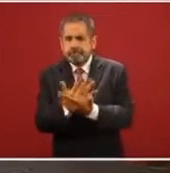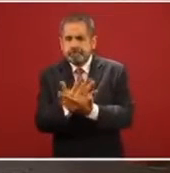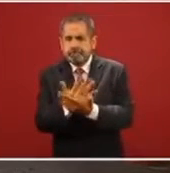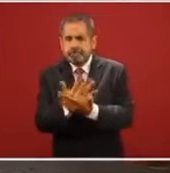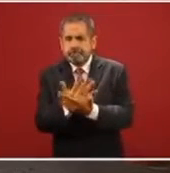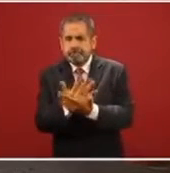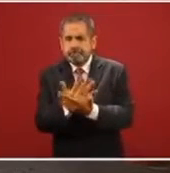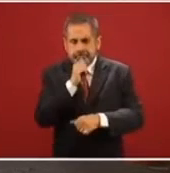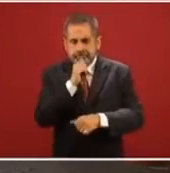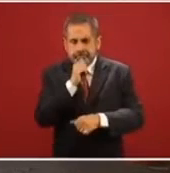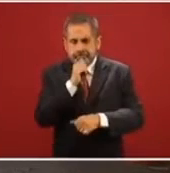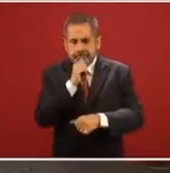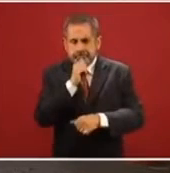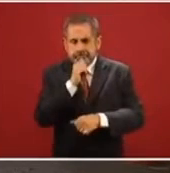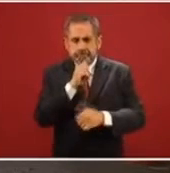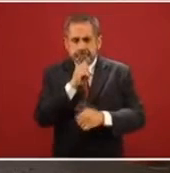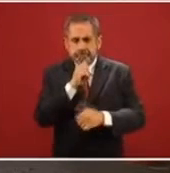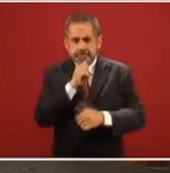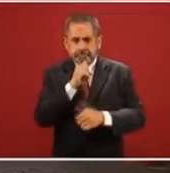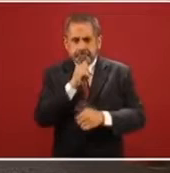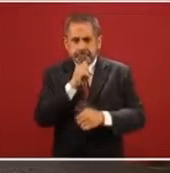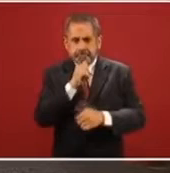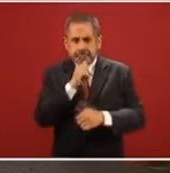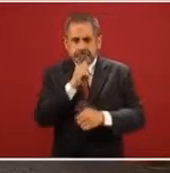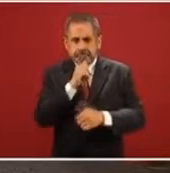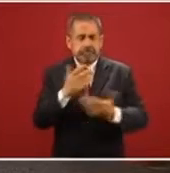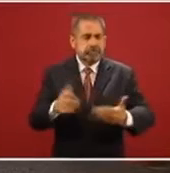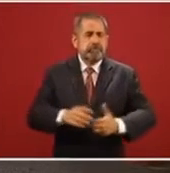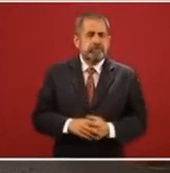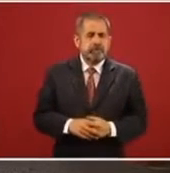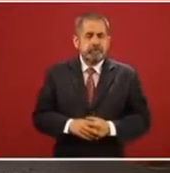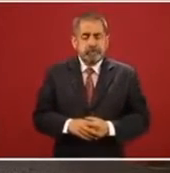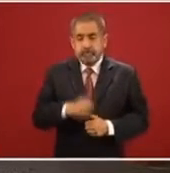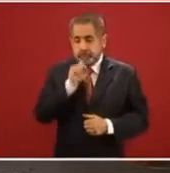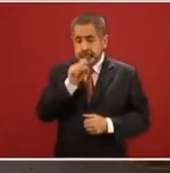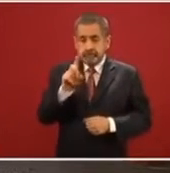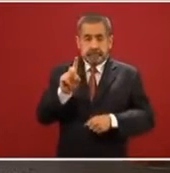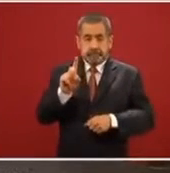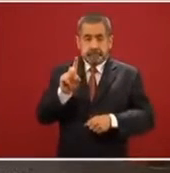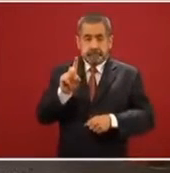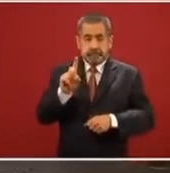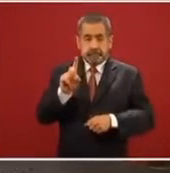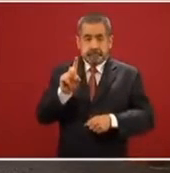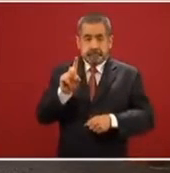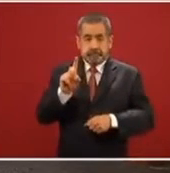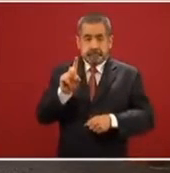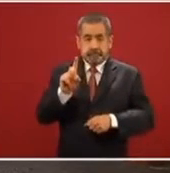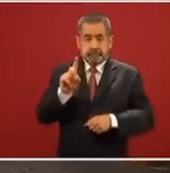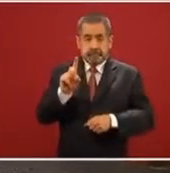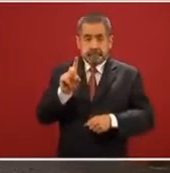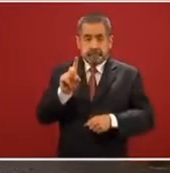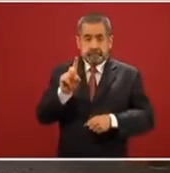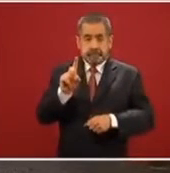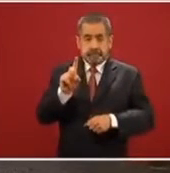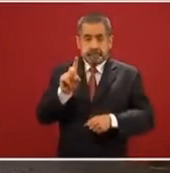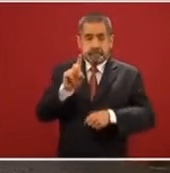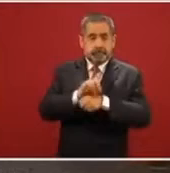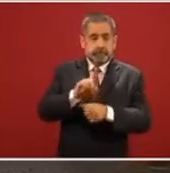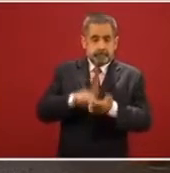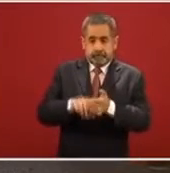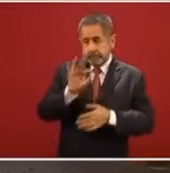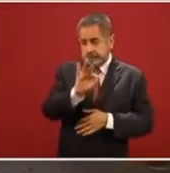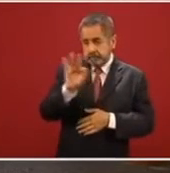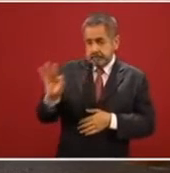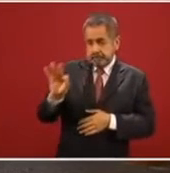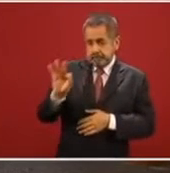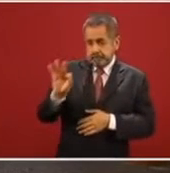have agreed on. Concretamente, Concretely, la fecha elegida the date that was selected de